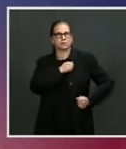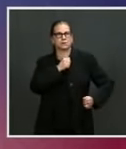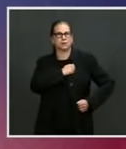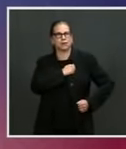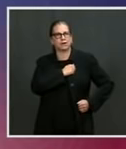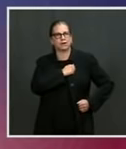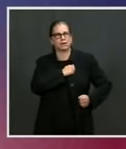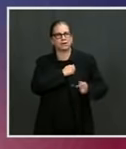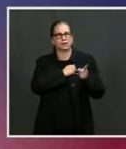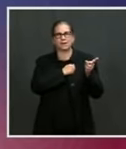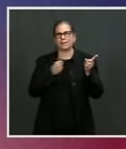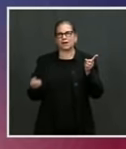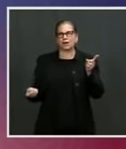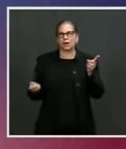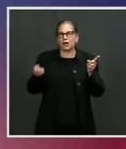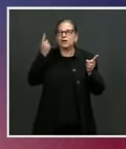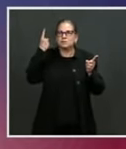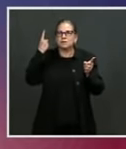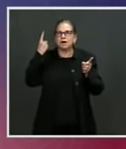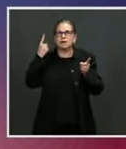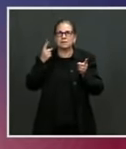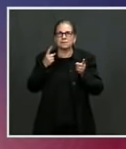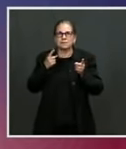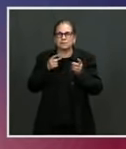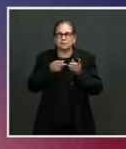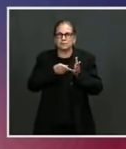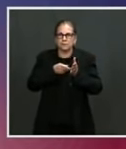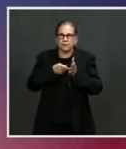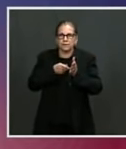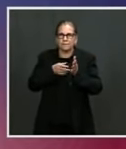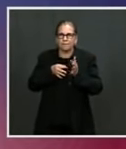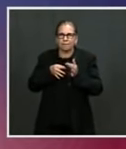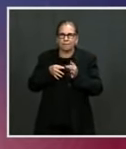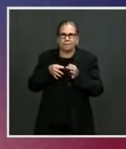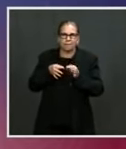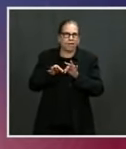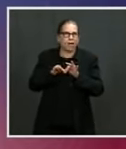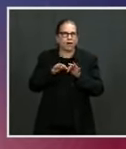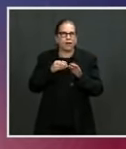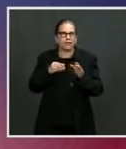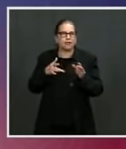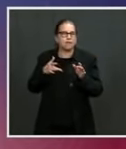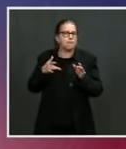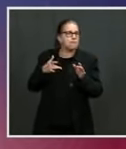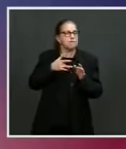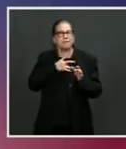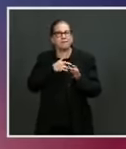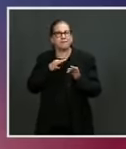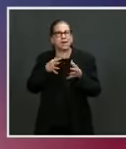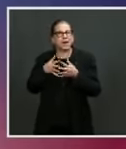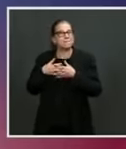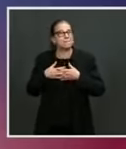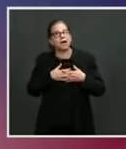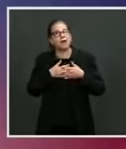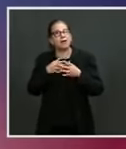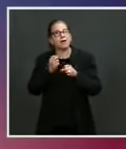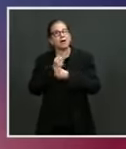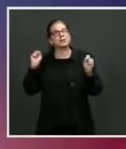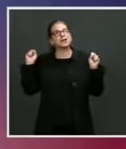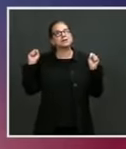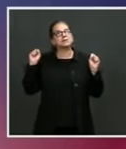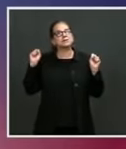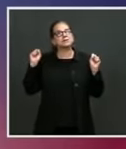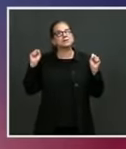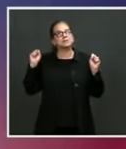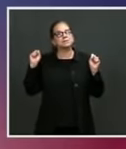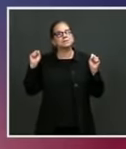that lives in every American heart, that liberation, opportunity, justice are far